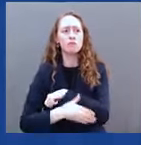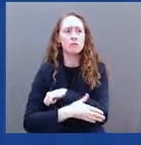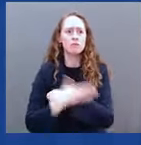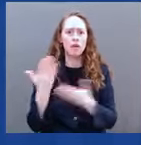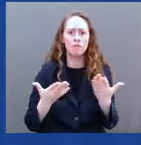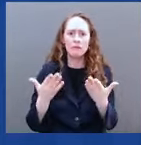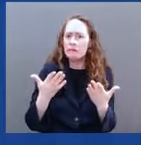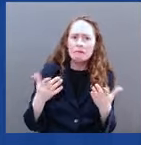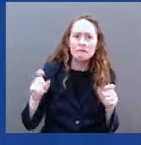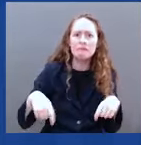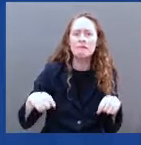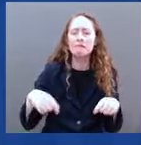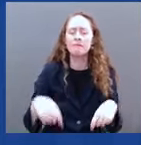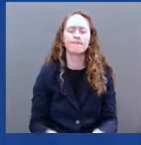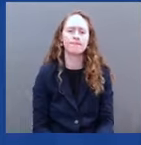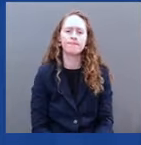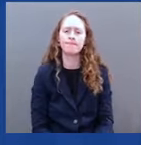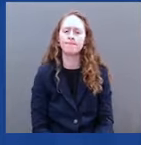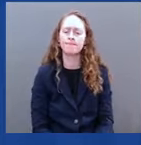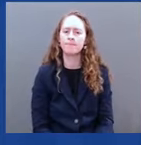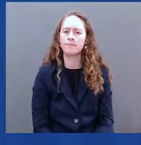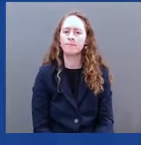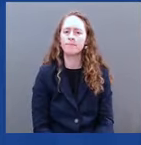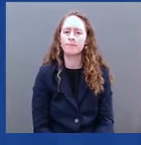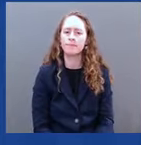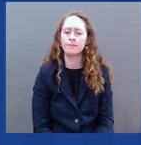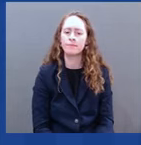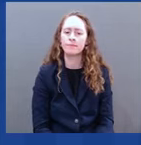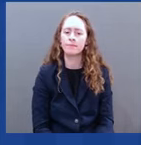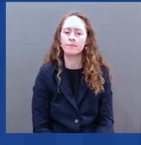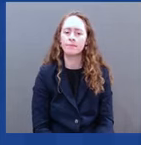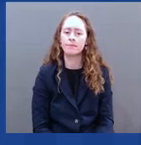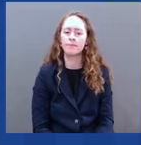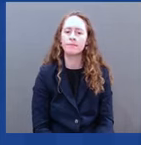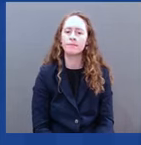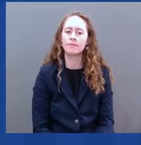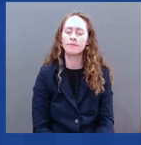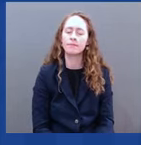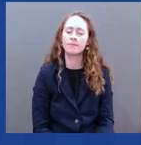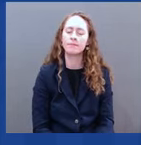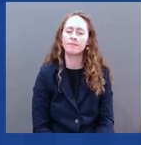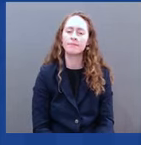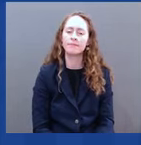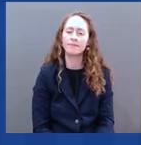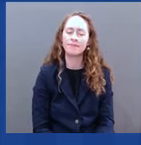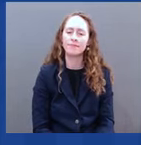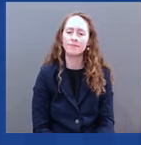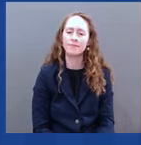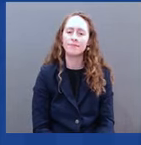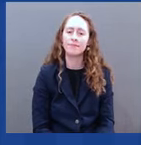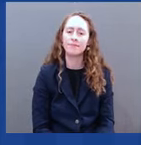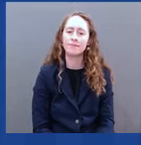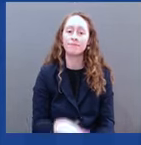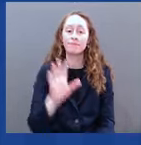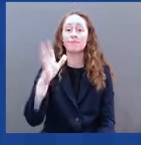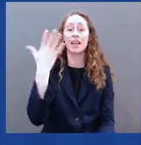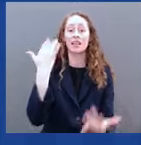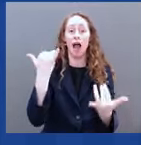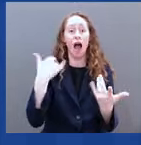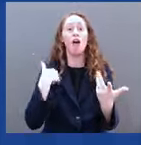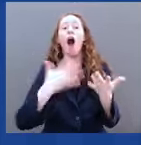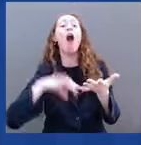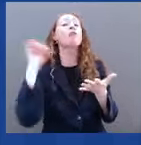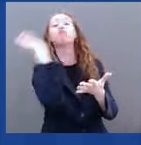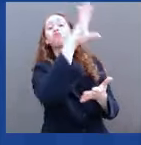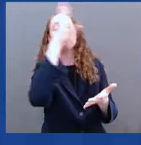sending limitations on sending food abroad. And so we are in the process of working out with our European